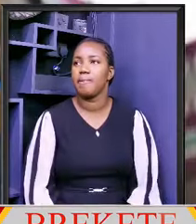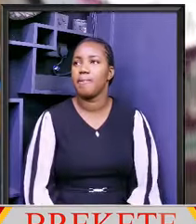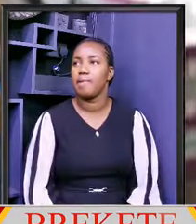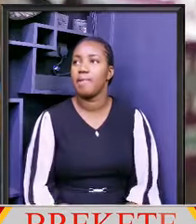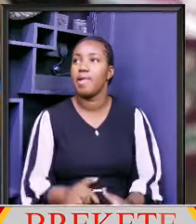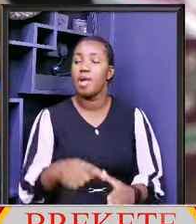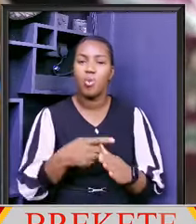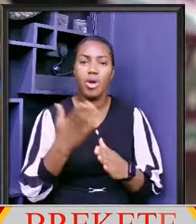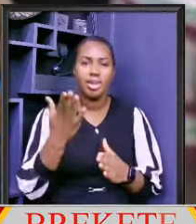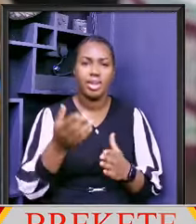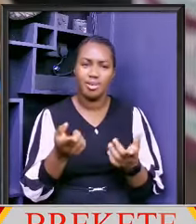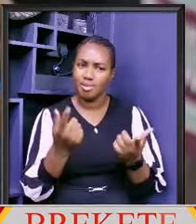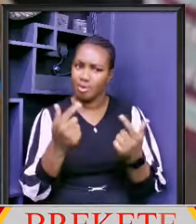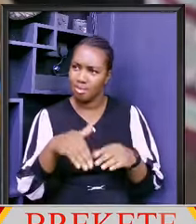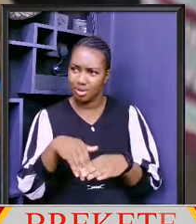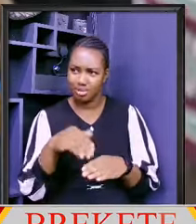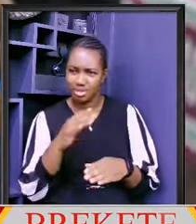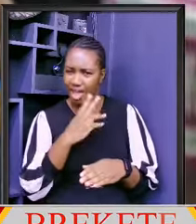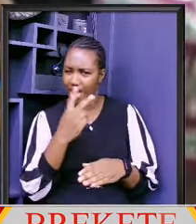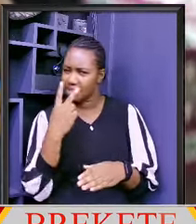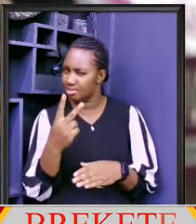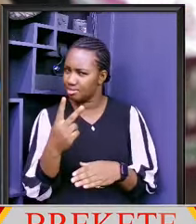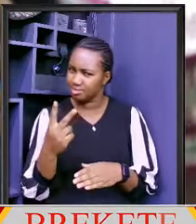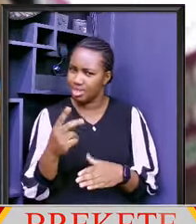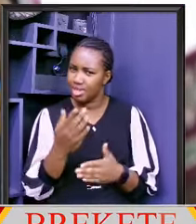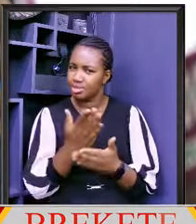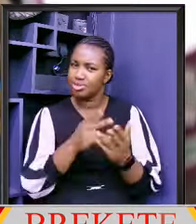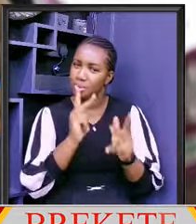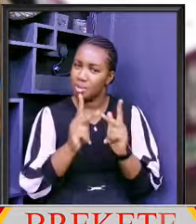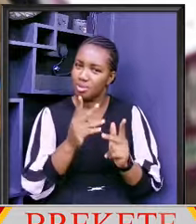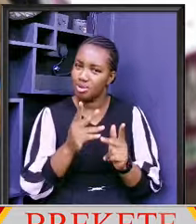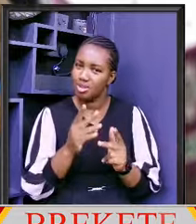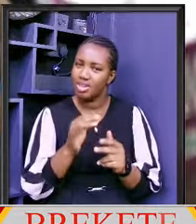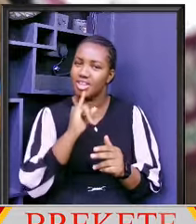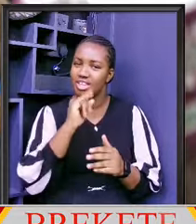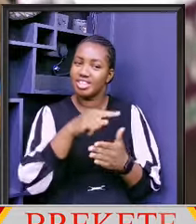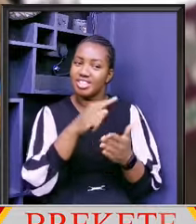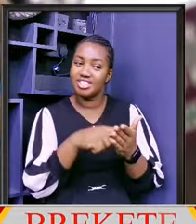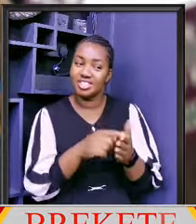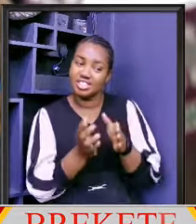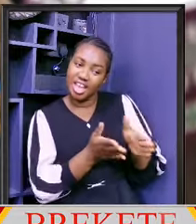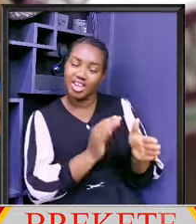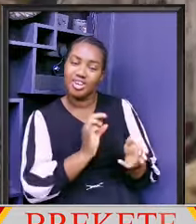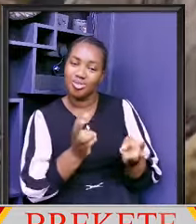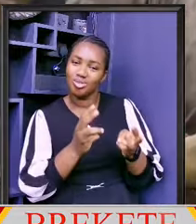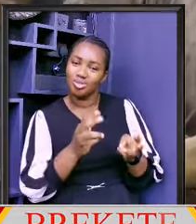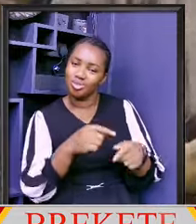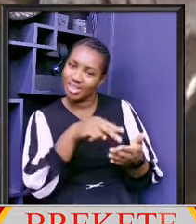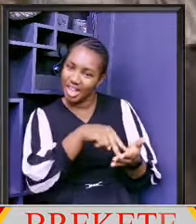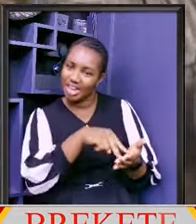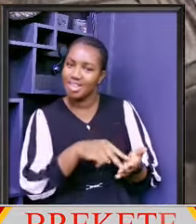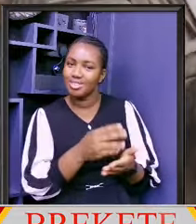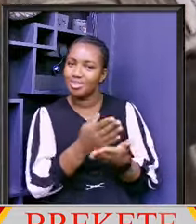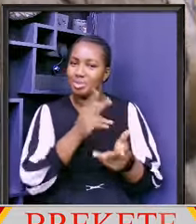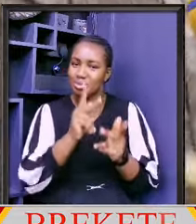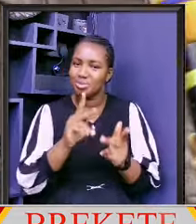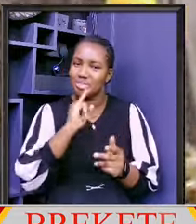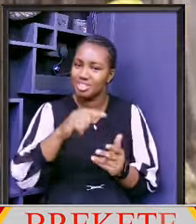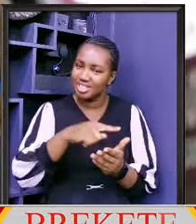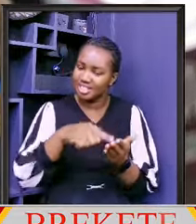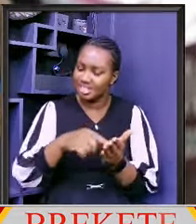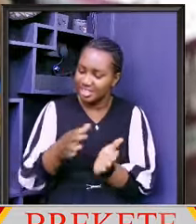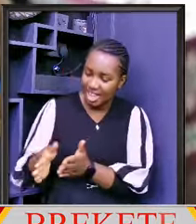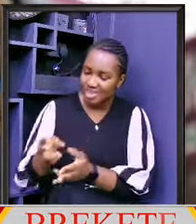One day they come out, I just observe them. Some people now this side they won't come. Some people now this side they won't come. And you know